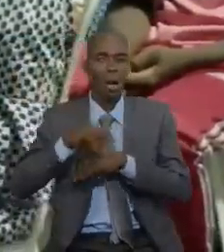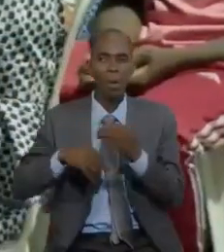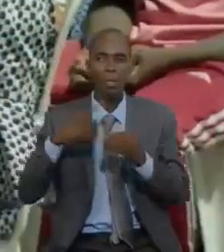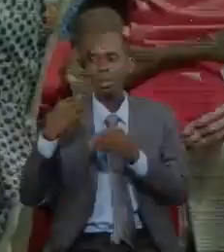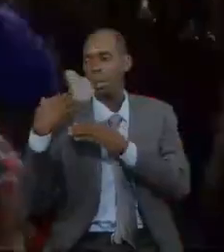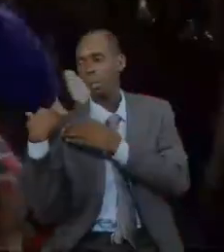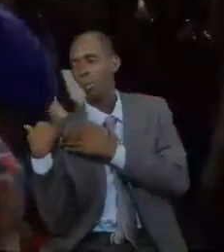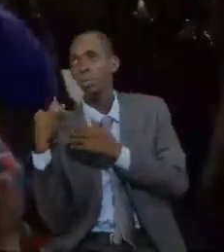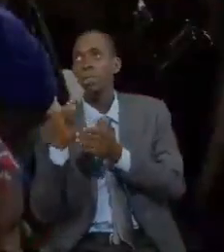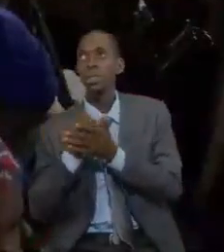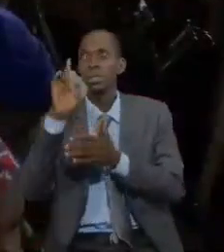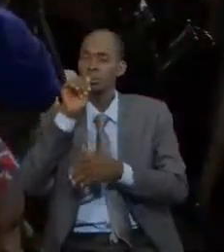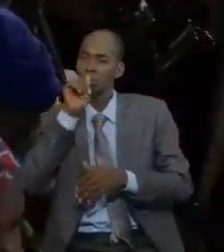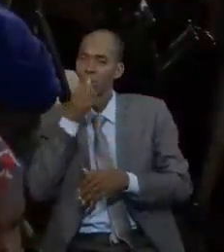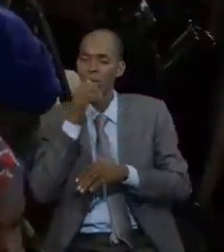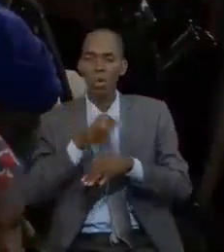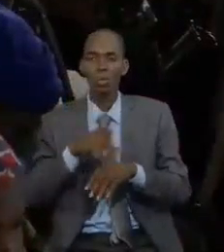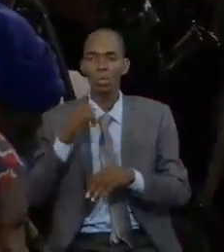on the cross of Calvary.